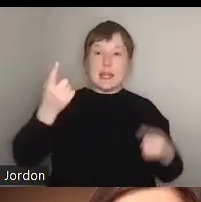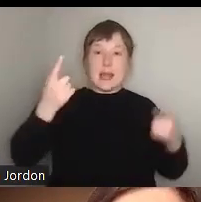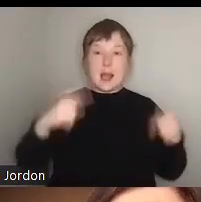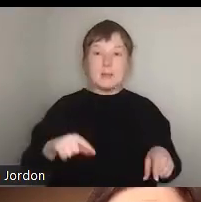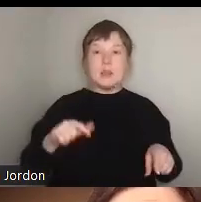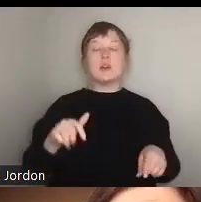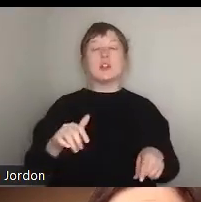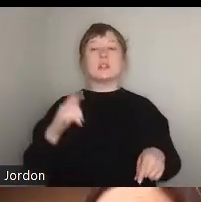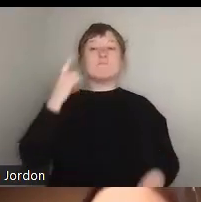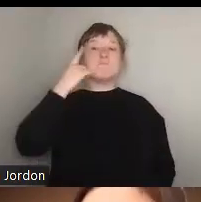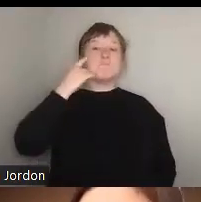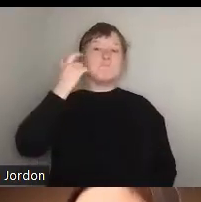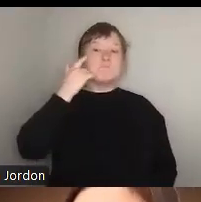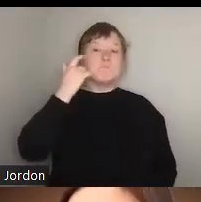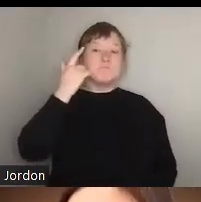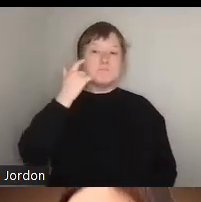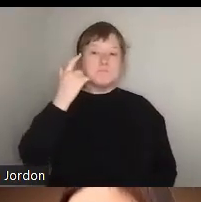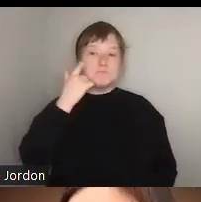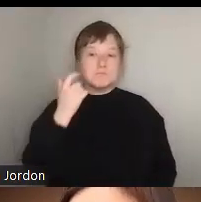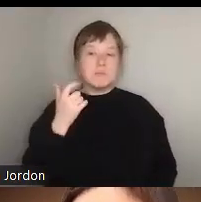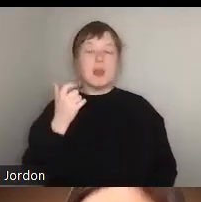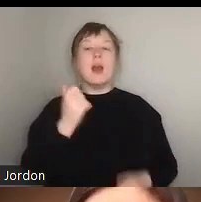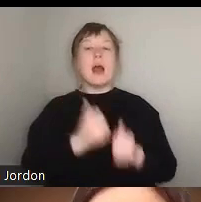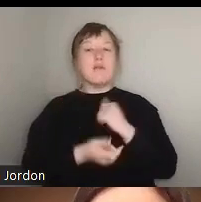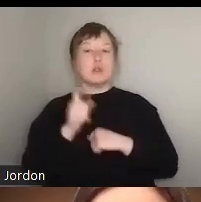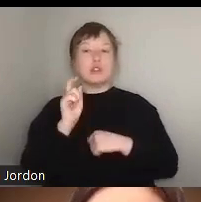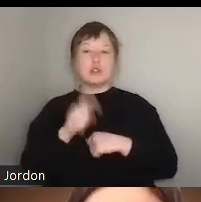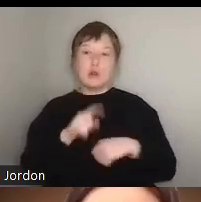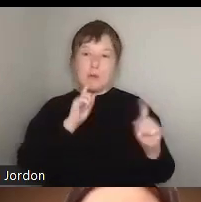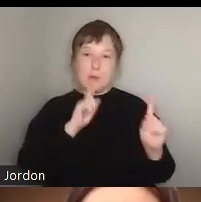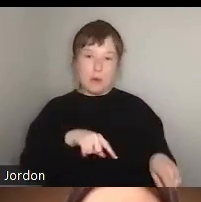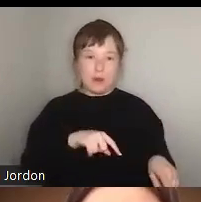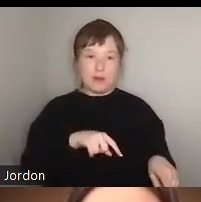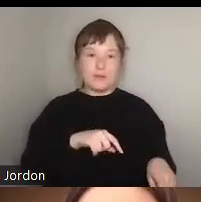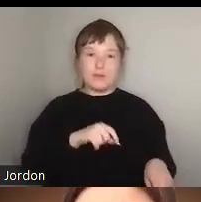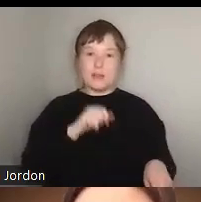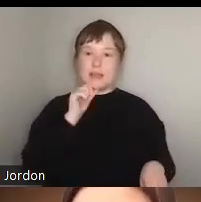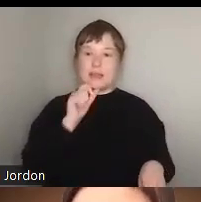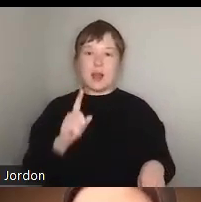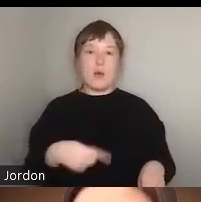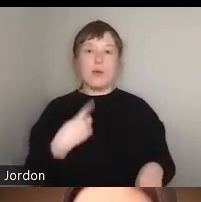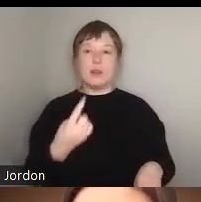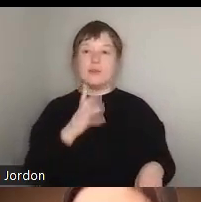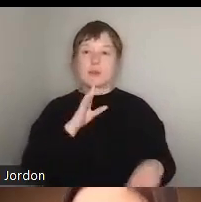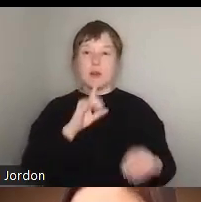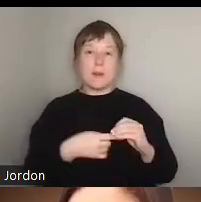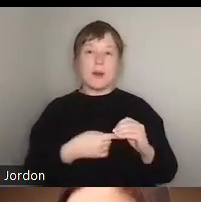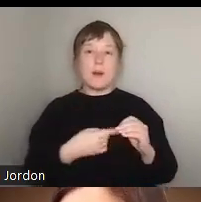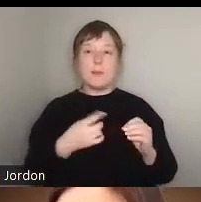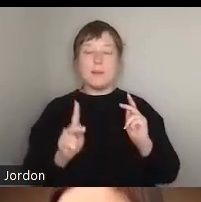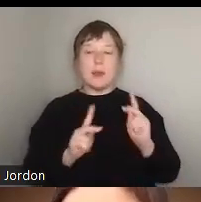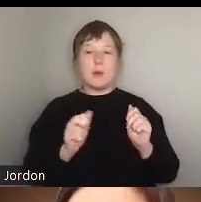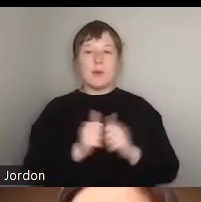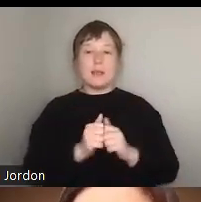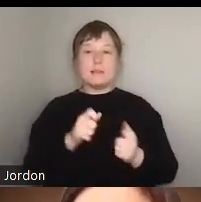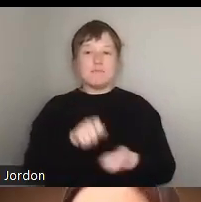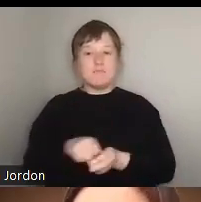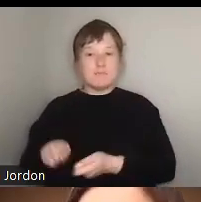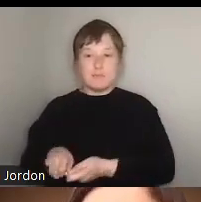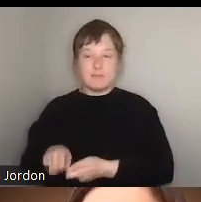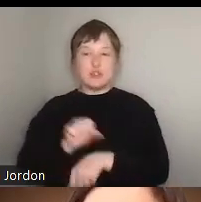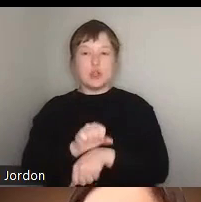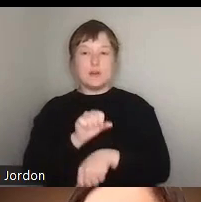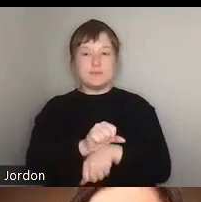suspicion, everyone's supposed to be reporting it. And this is not just talking about people in certain jobs. This